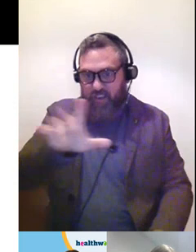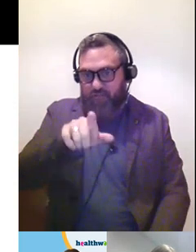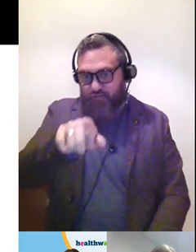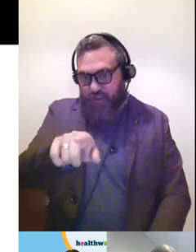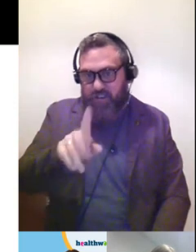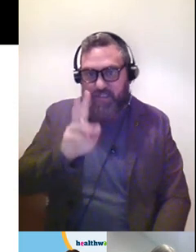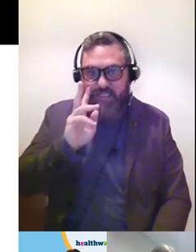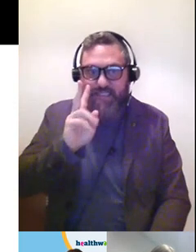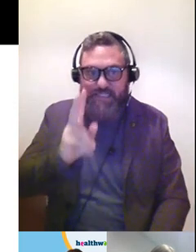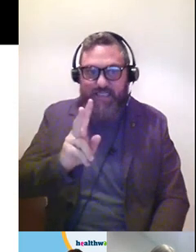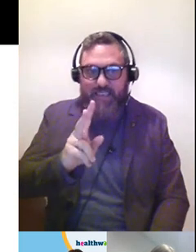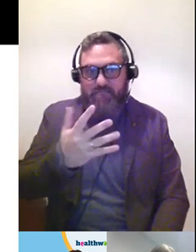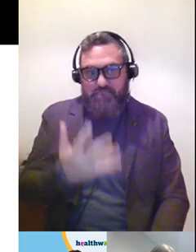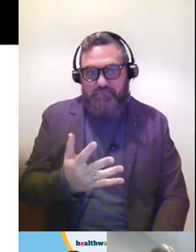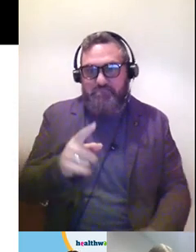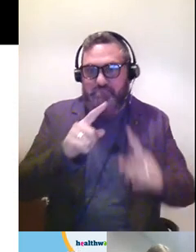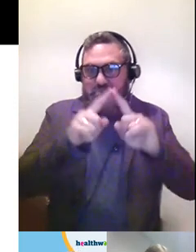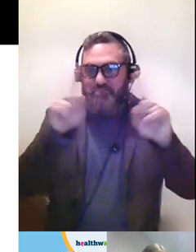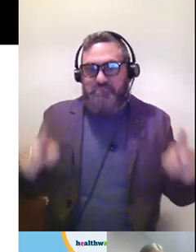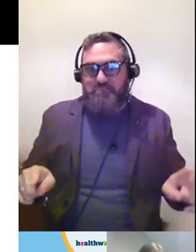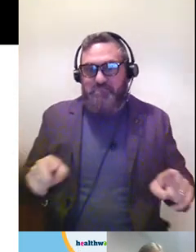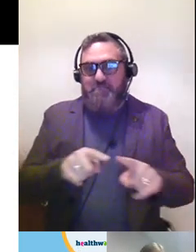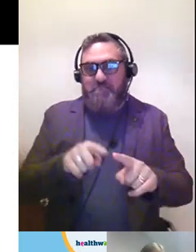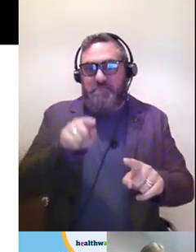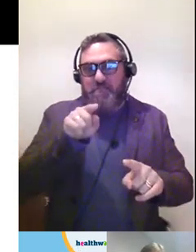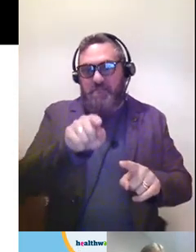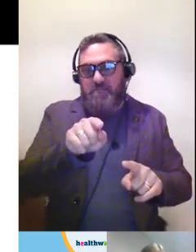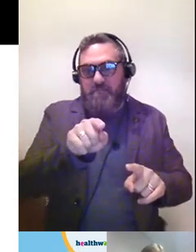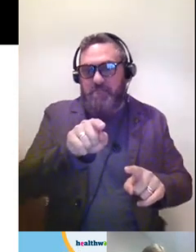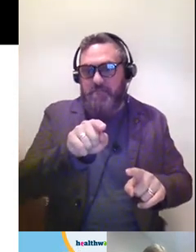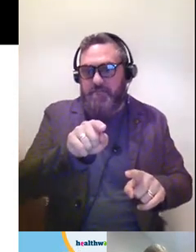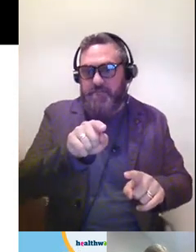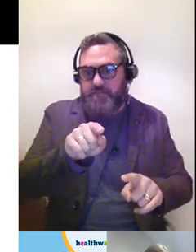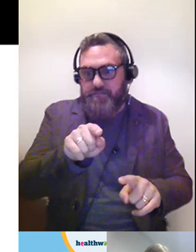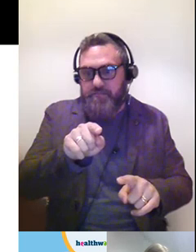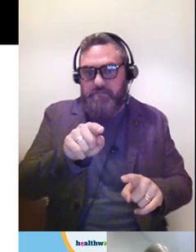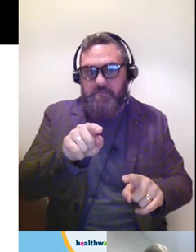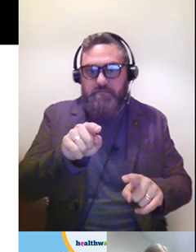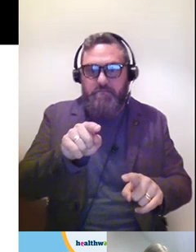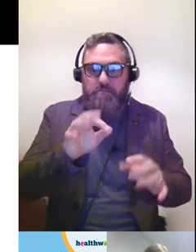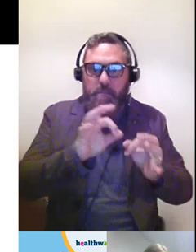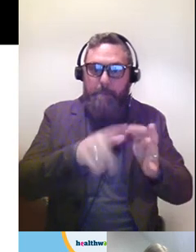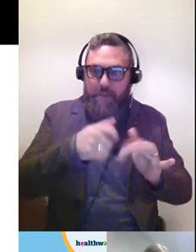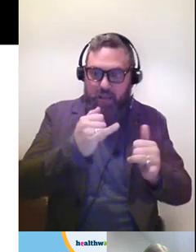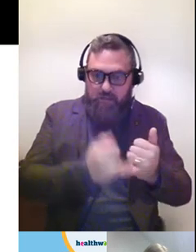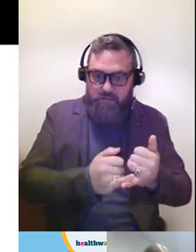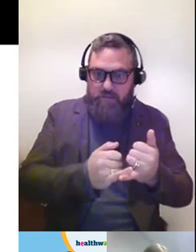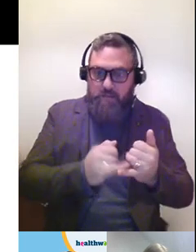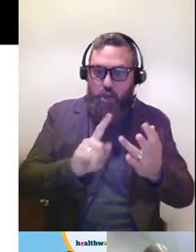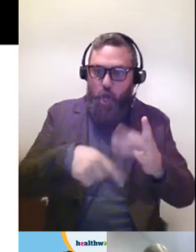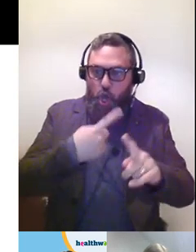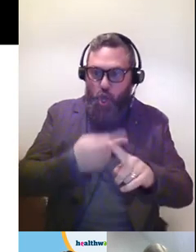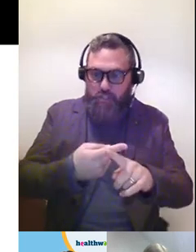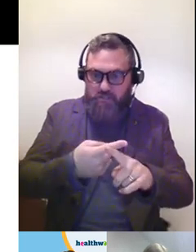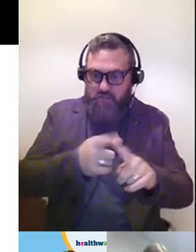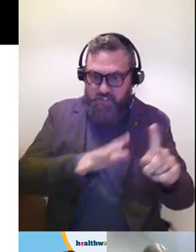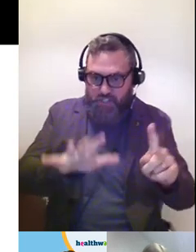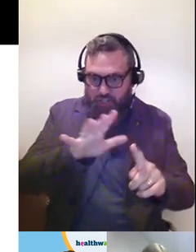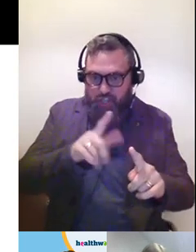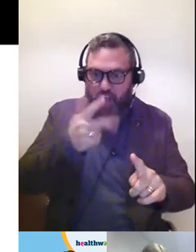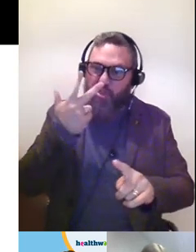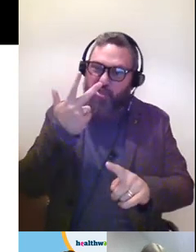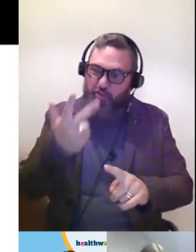the slide here, this geographical area is made up of Buckinghamshire, Oxfordshire, and then three of the